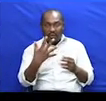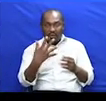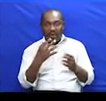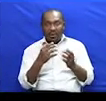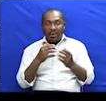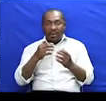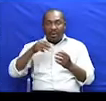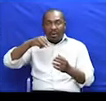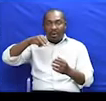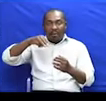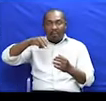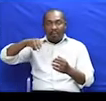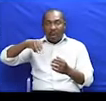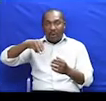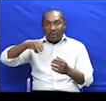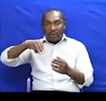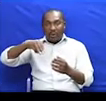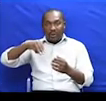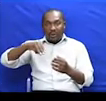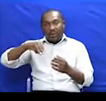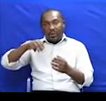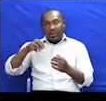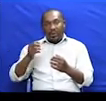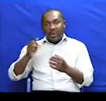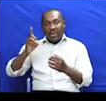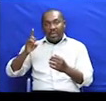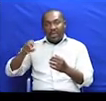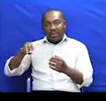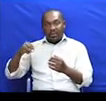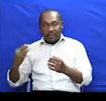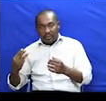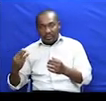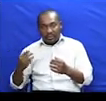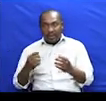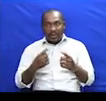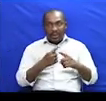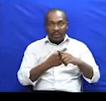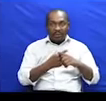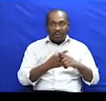cubic decimeter times volume of acid. It is